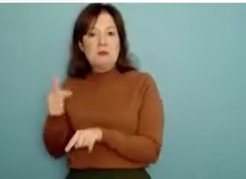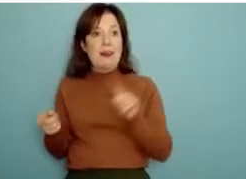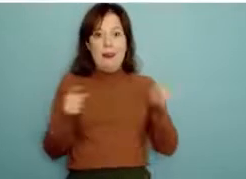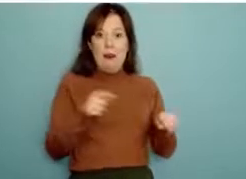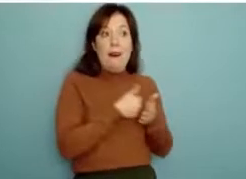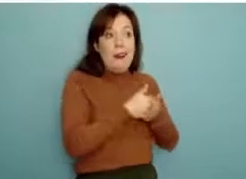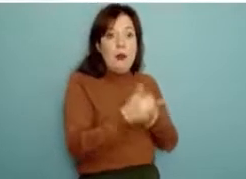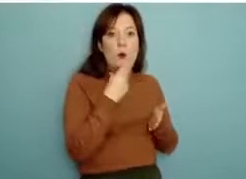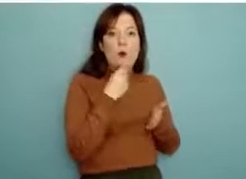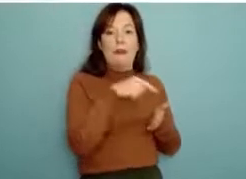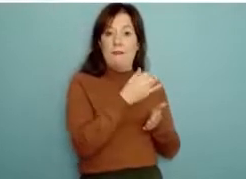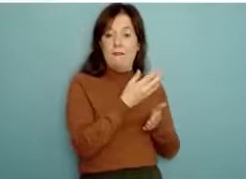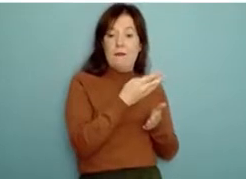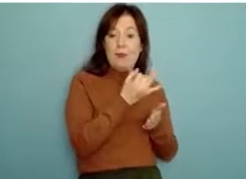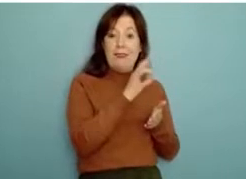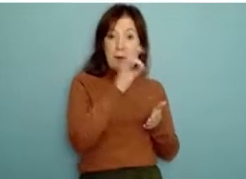users.